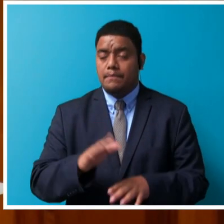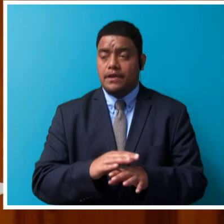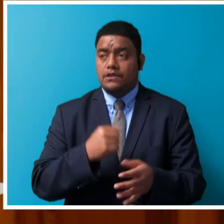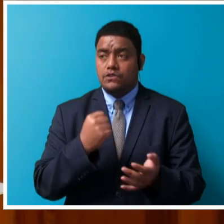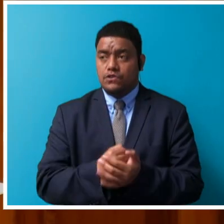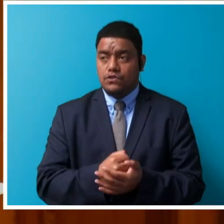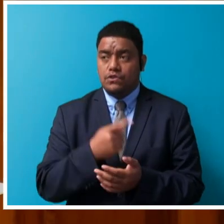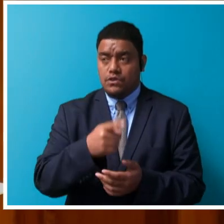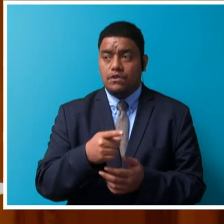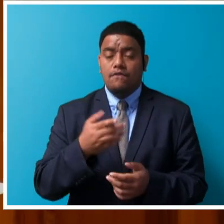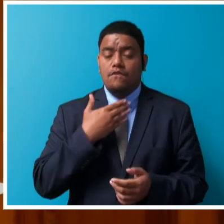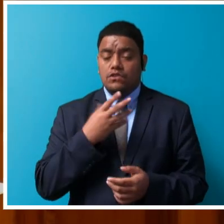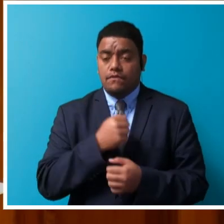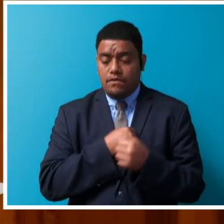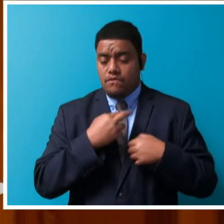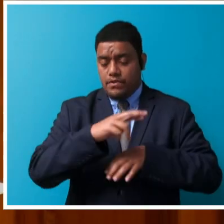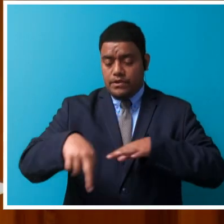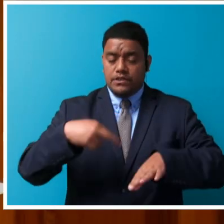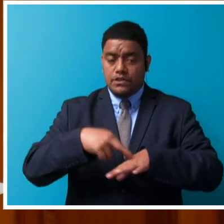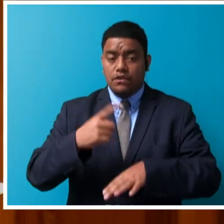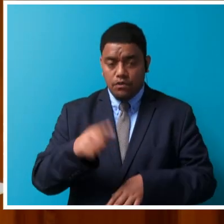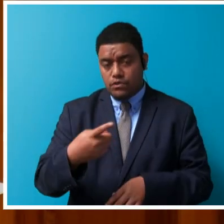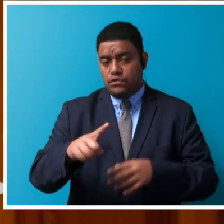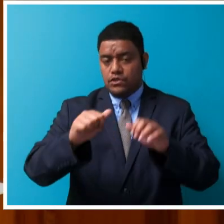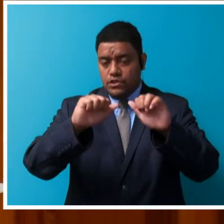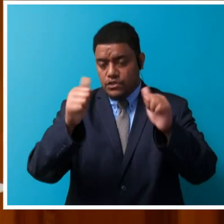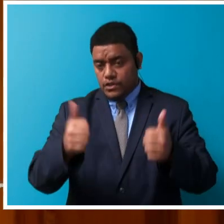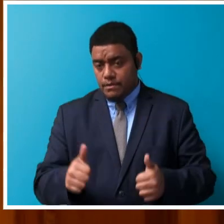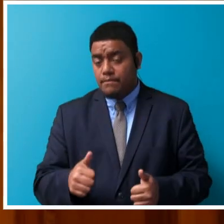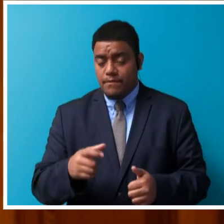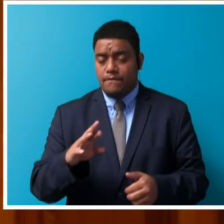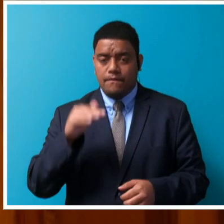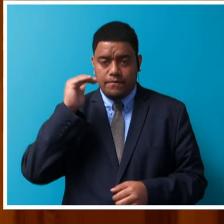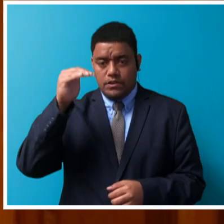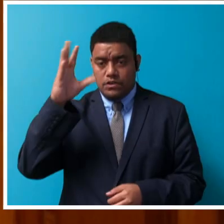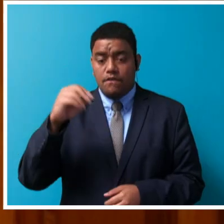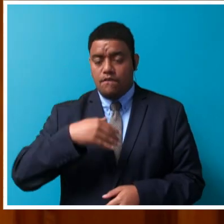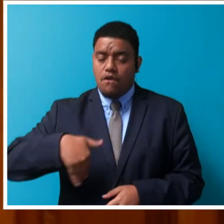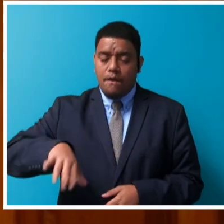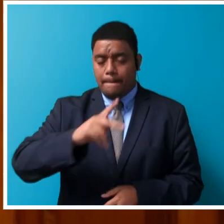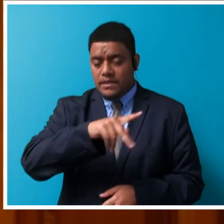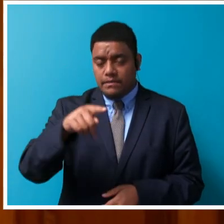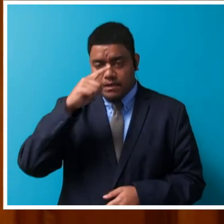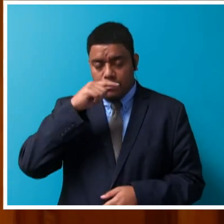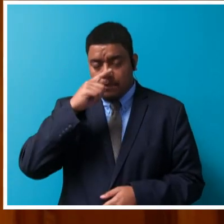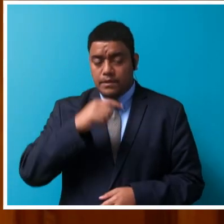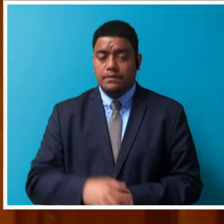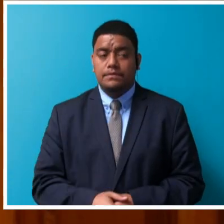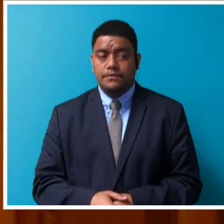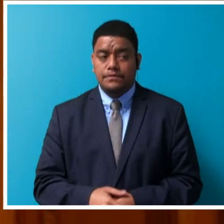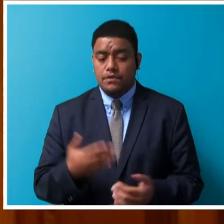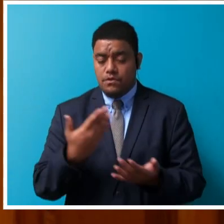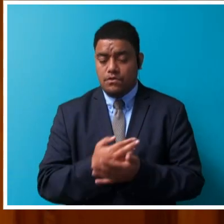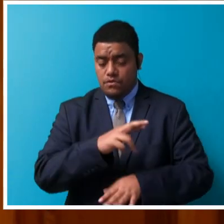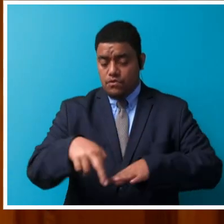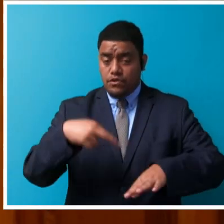that the collective voice of our region continues to shape the global agenda for the benefit of all Pacific peoples. On the regional front,